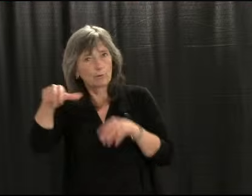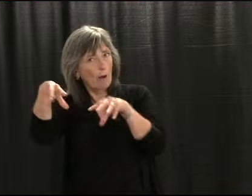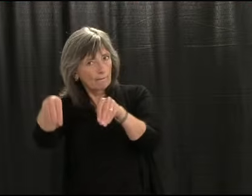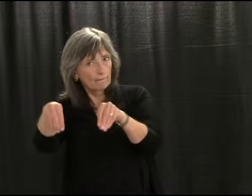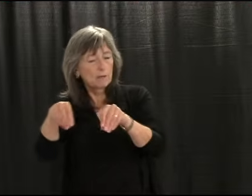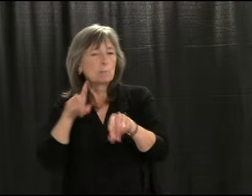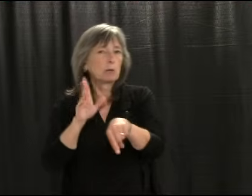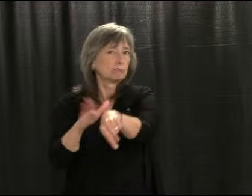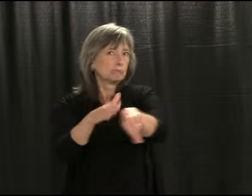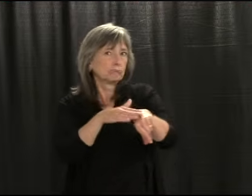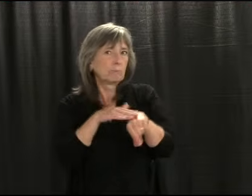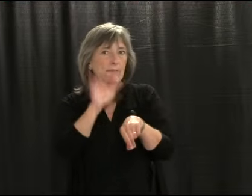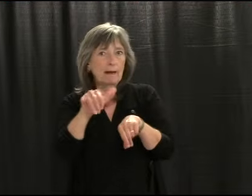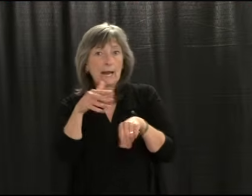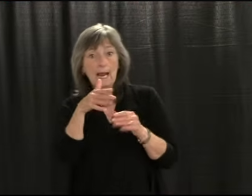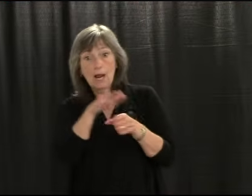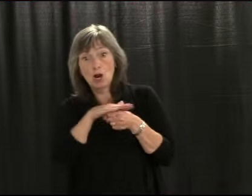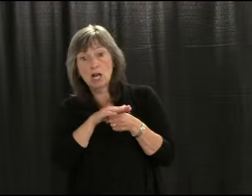area.